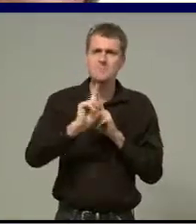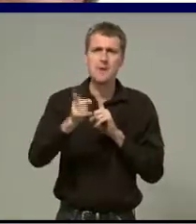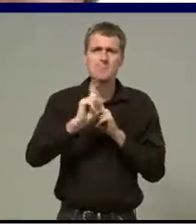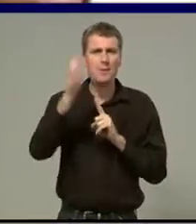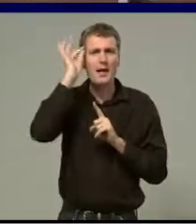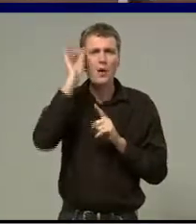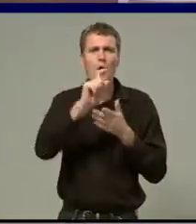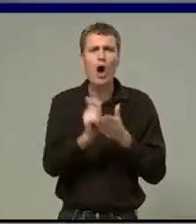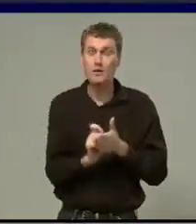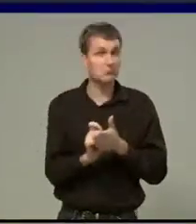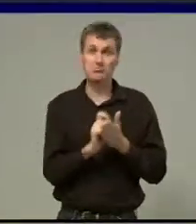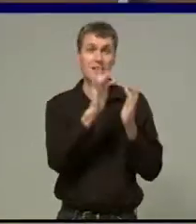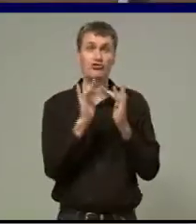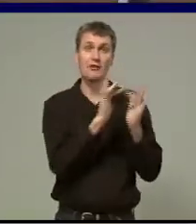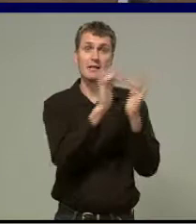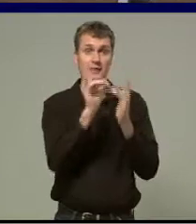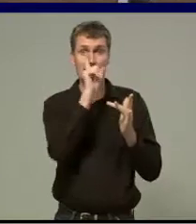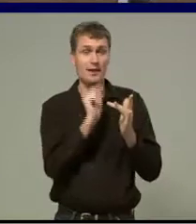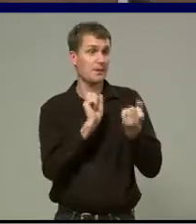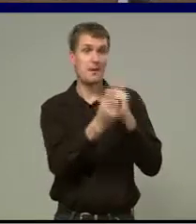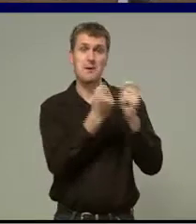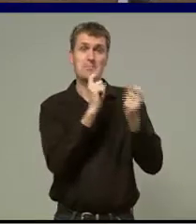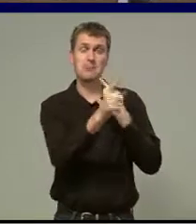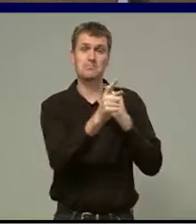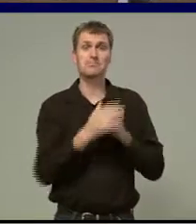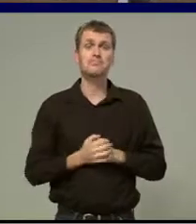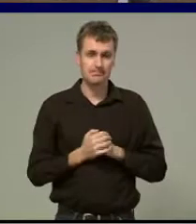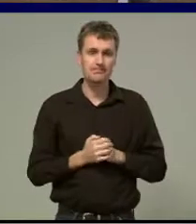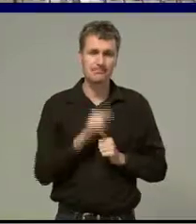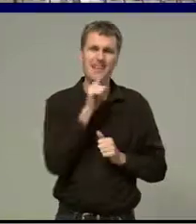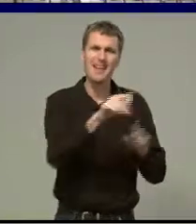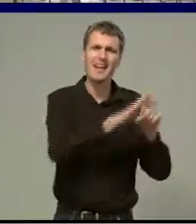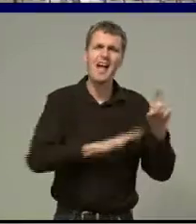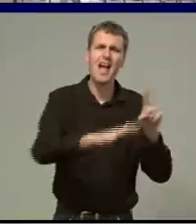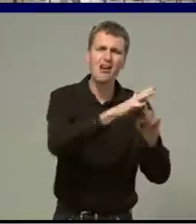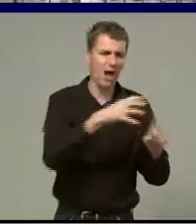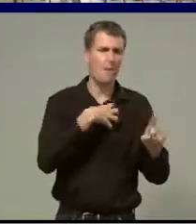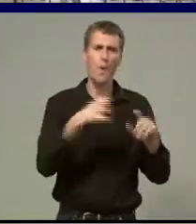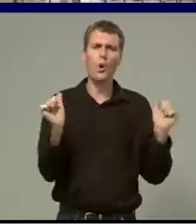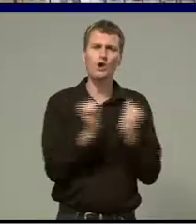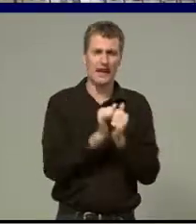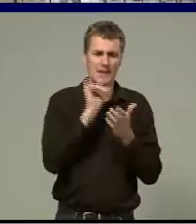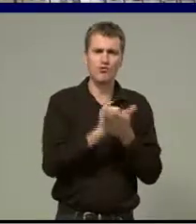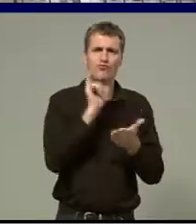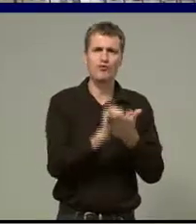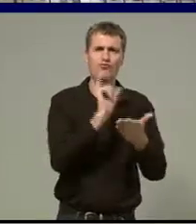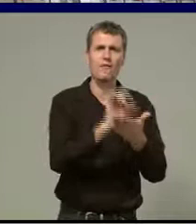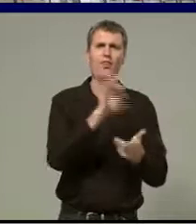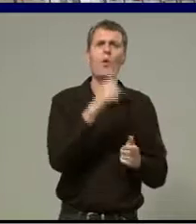do it over the internet. The rapidly growing area is pushing through more consents for new dwellings than a year ago,